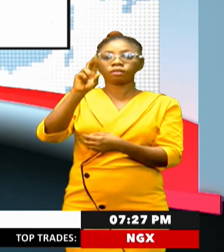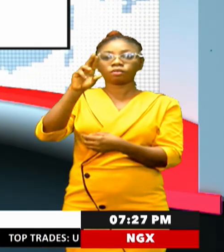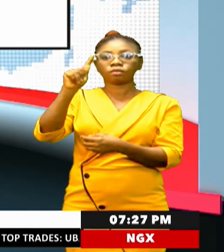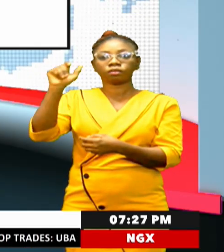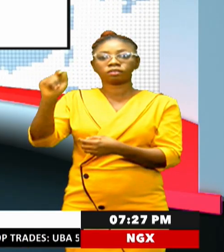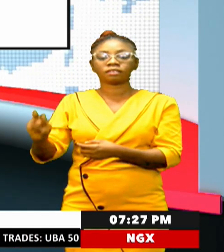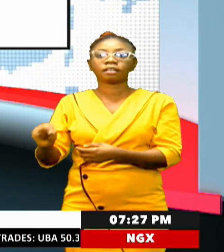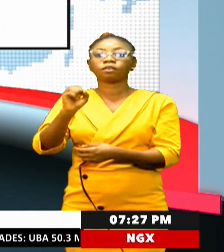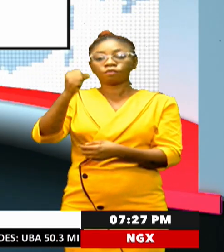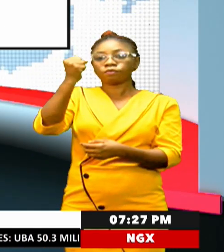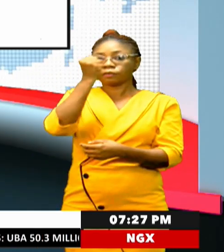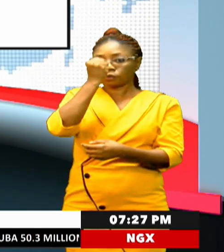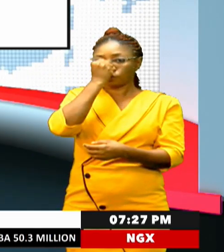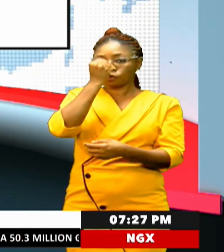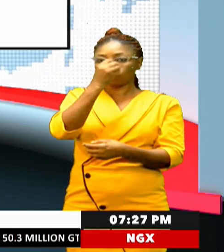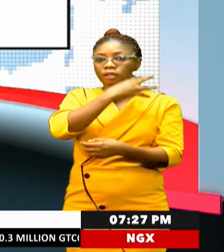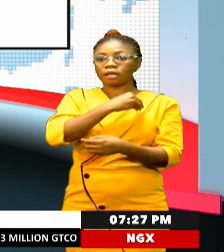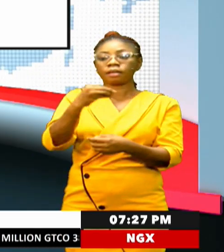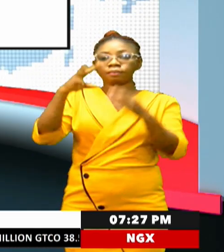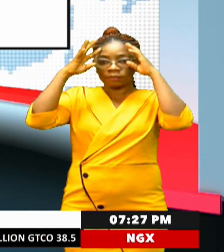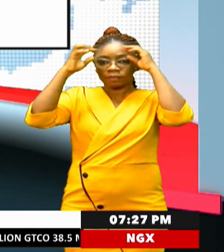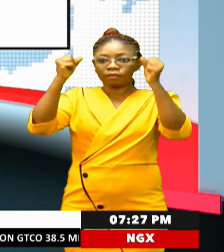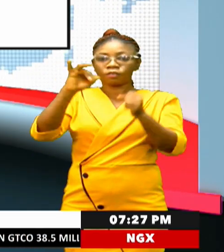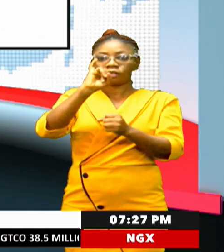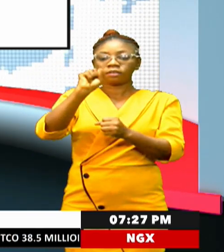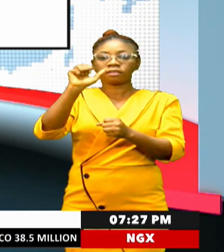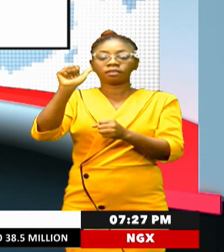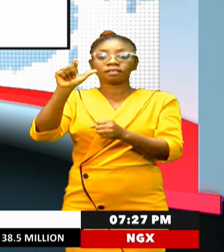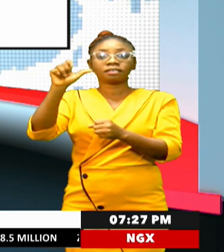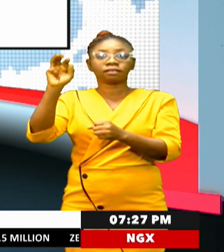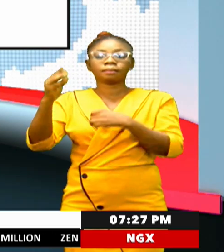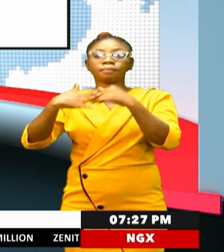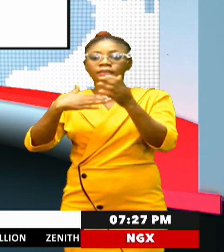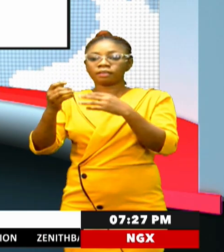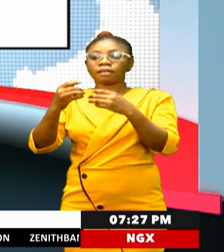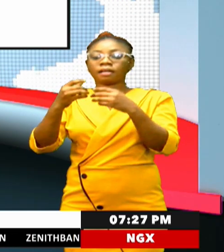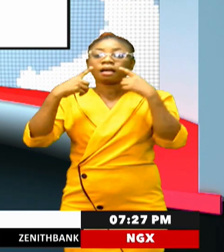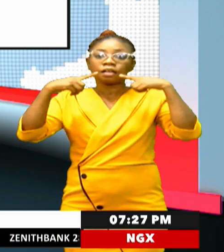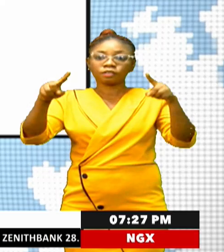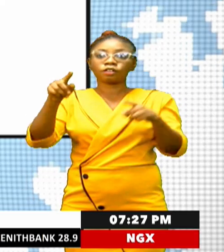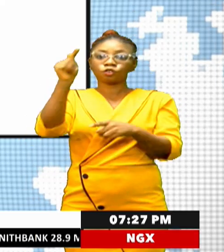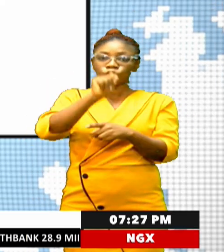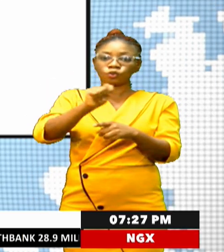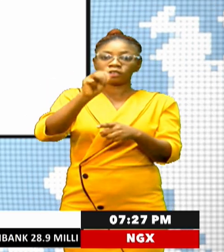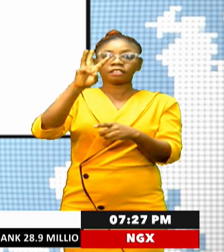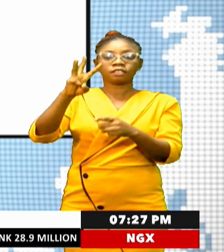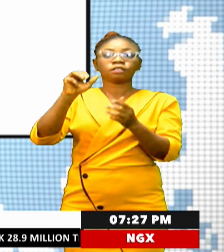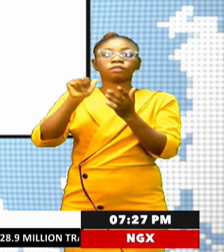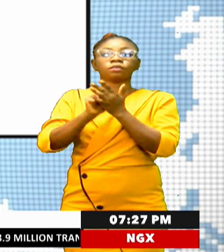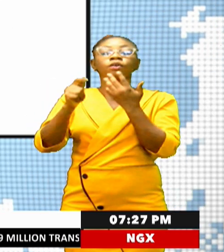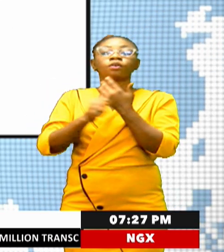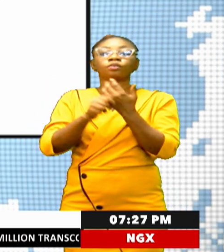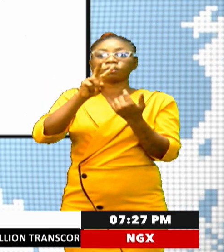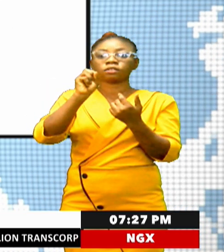President General Supreme Council for Islamic Affairs Mohammed Saad Abubakar has declared Tuesday 6th August 2024